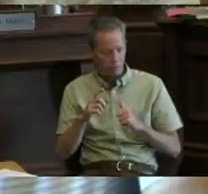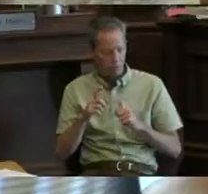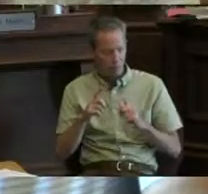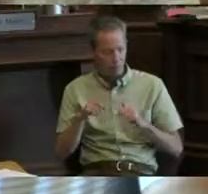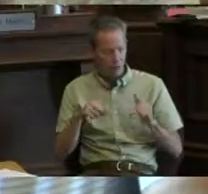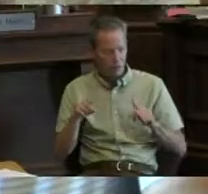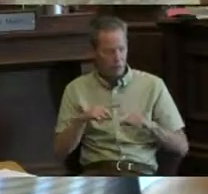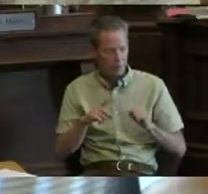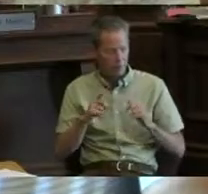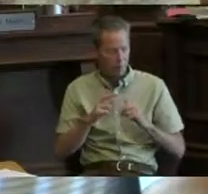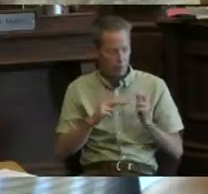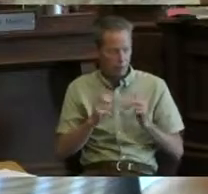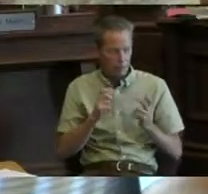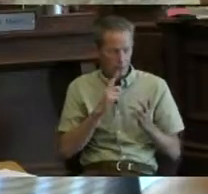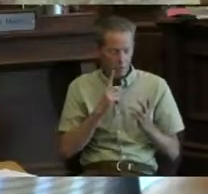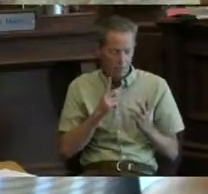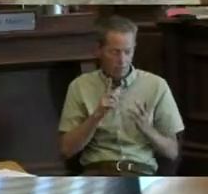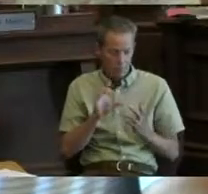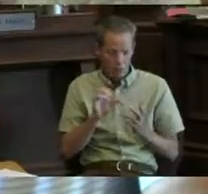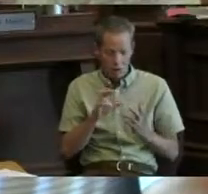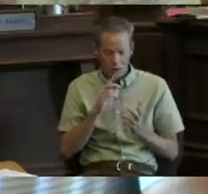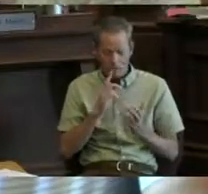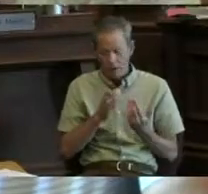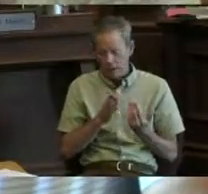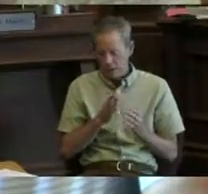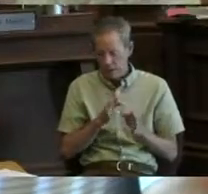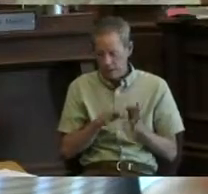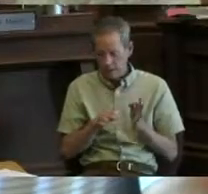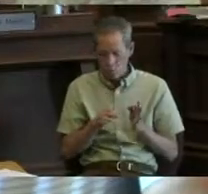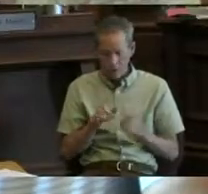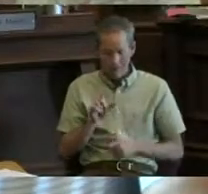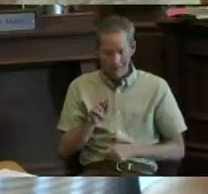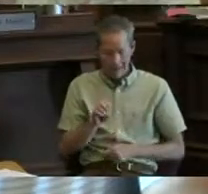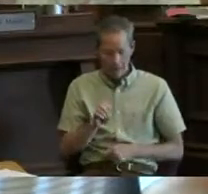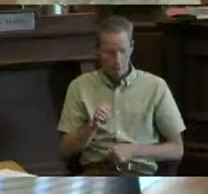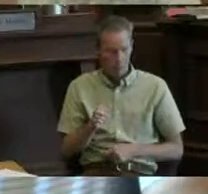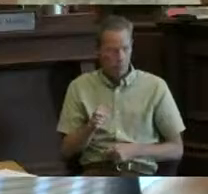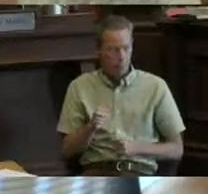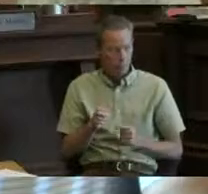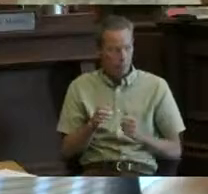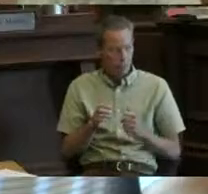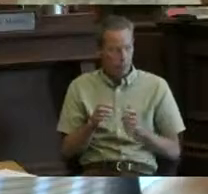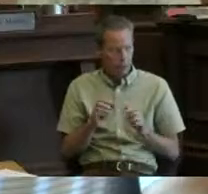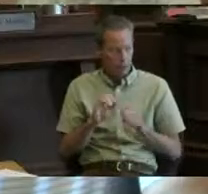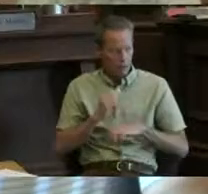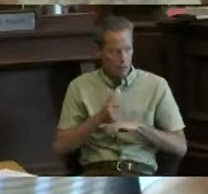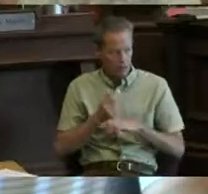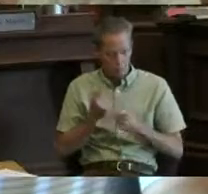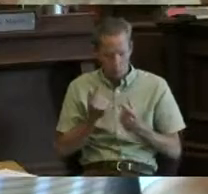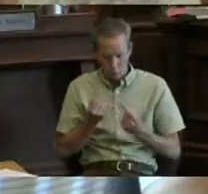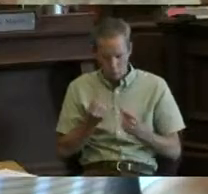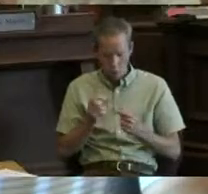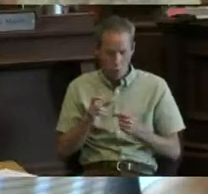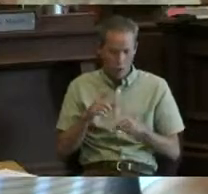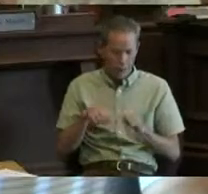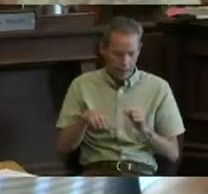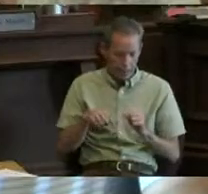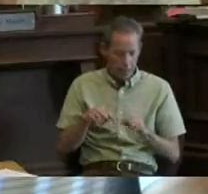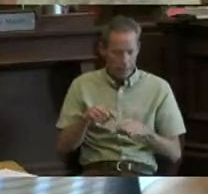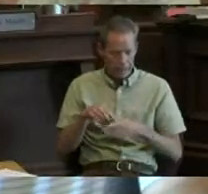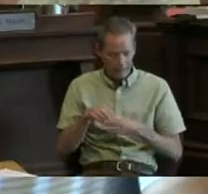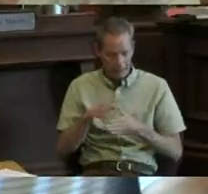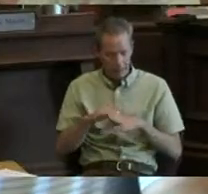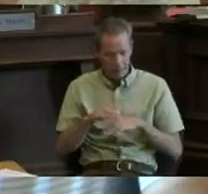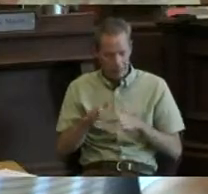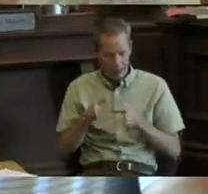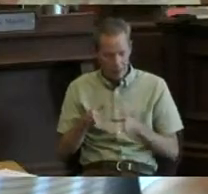comes to cars, it's pretty simple. We have a lane. We might vary the width. We might vary the striping to say what you can do, either can or can't do across that lane. But when it